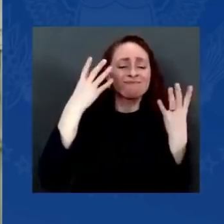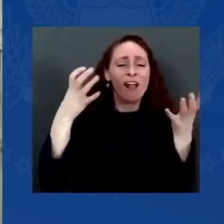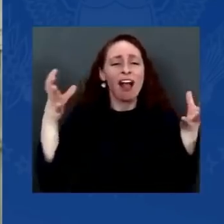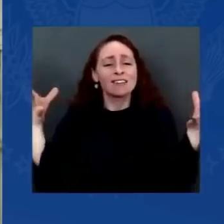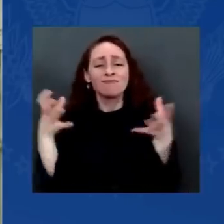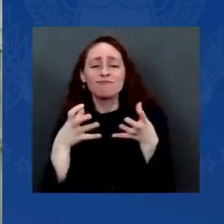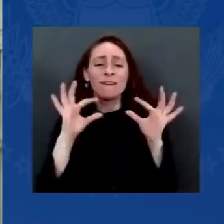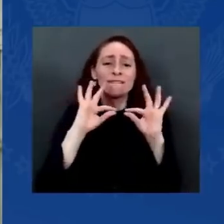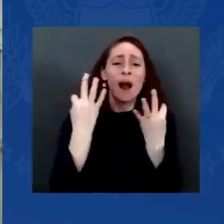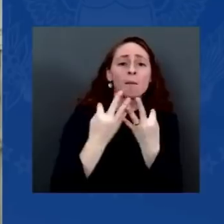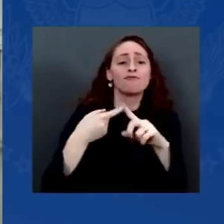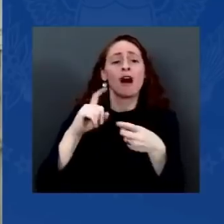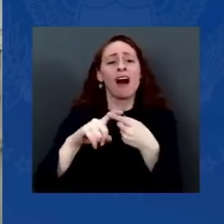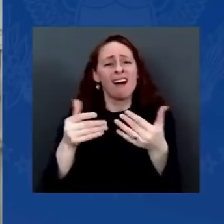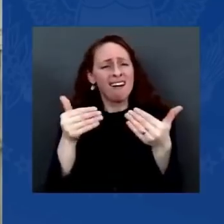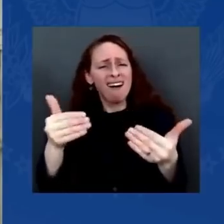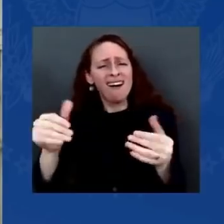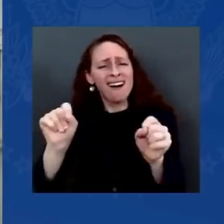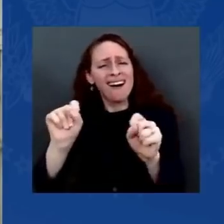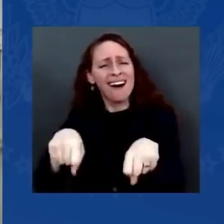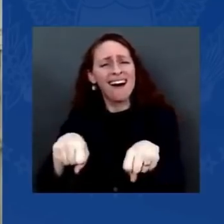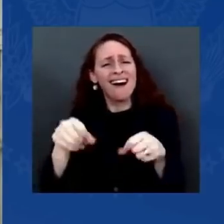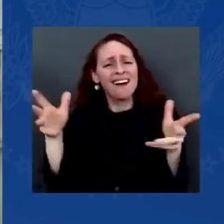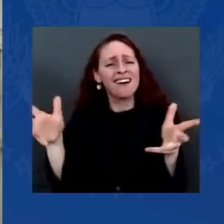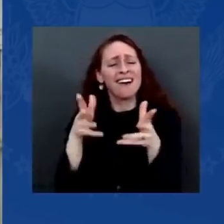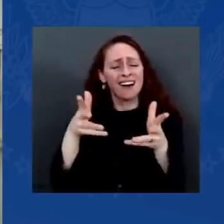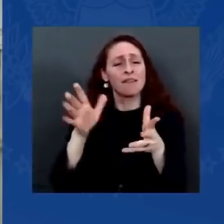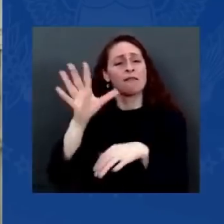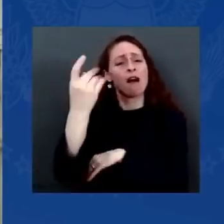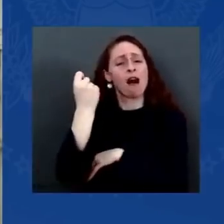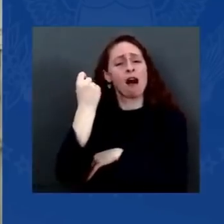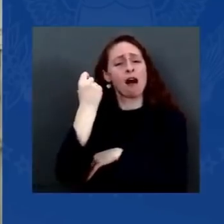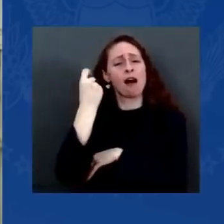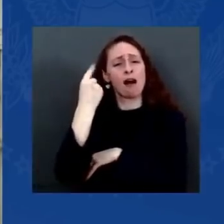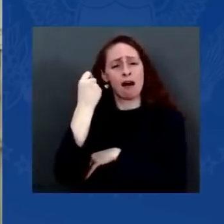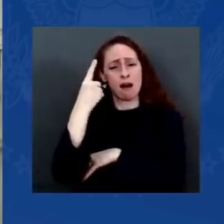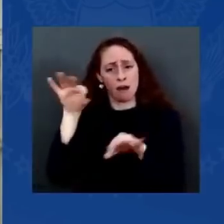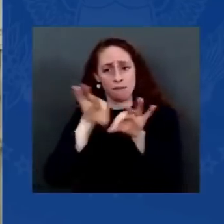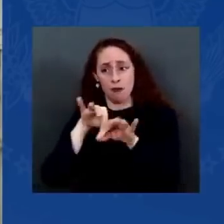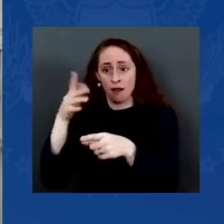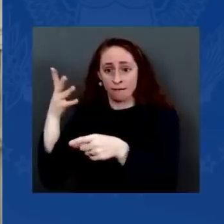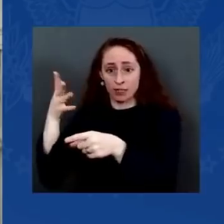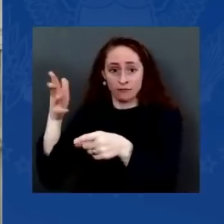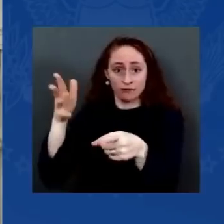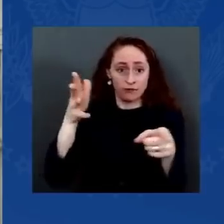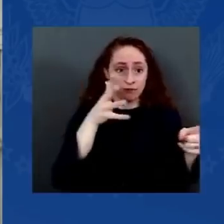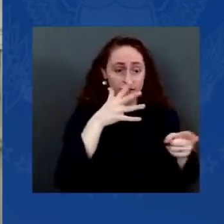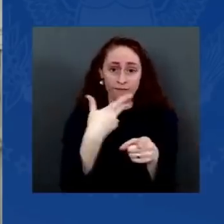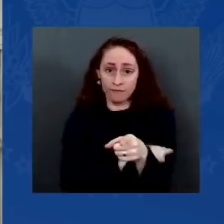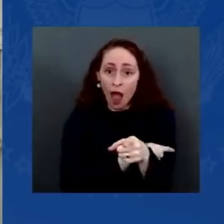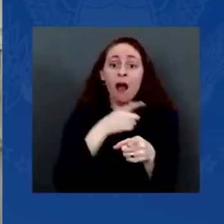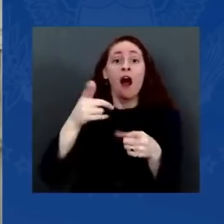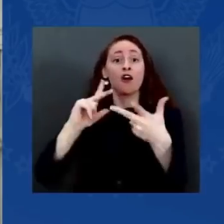are vaccinated, particularly if you've gotten your booster shot. If you are vaccinated and follow the precautions that we all